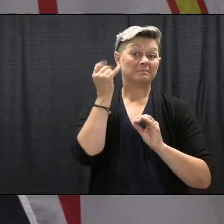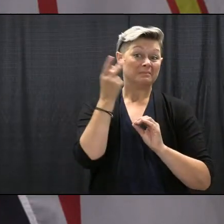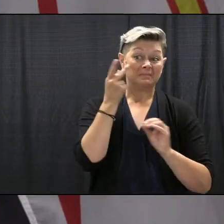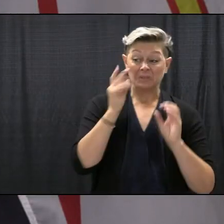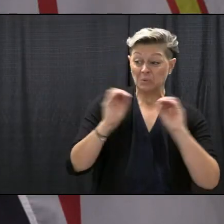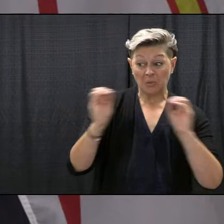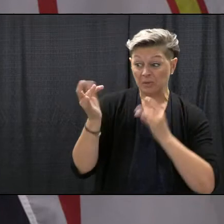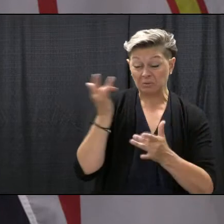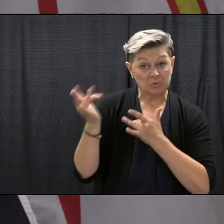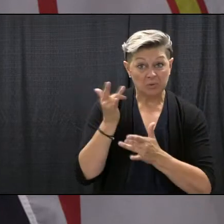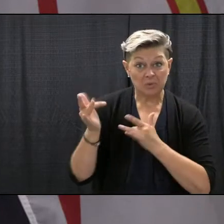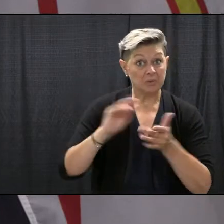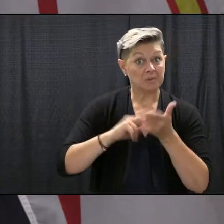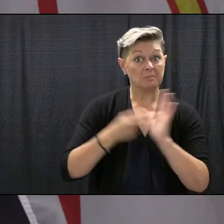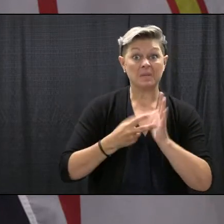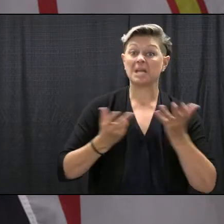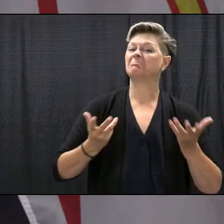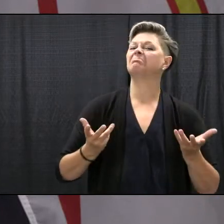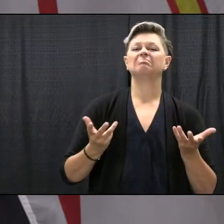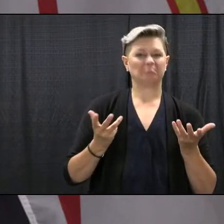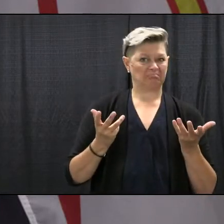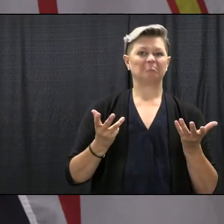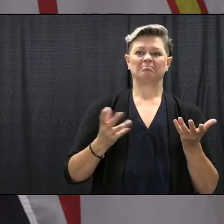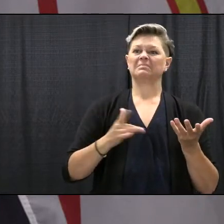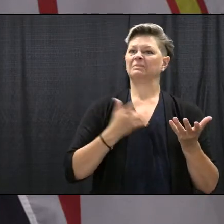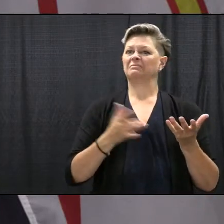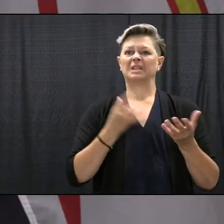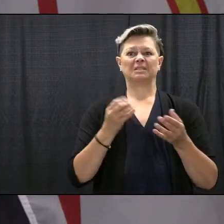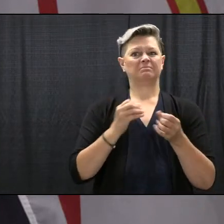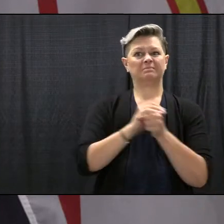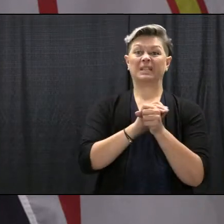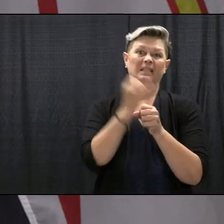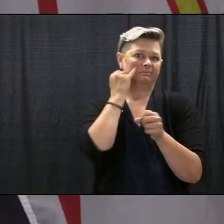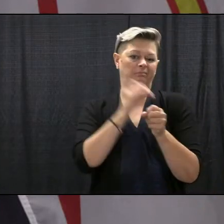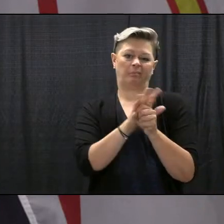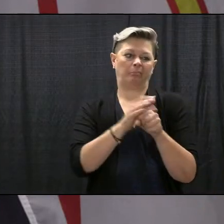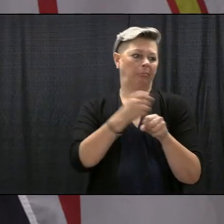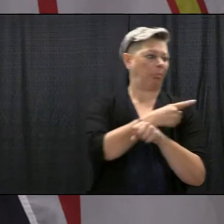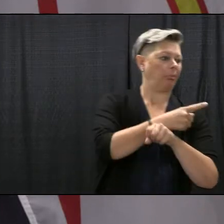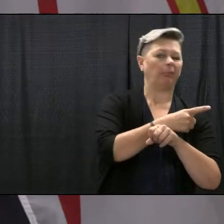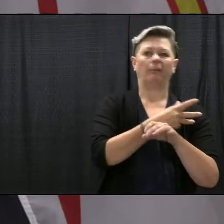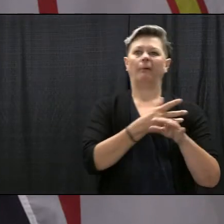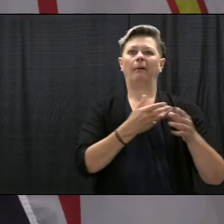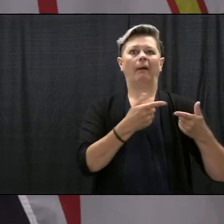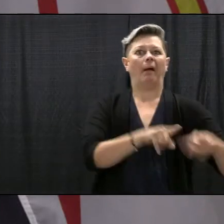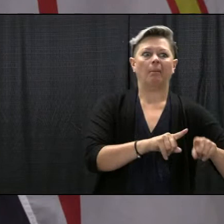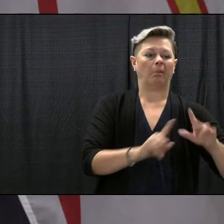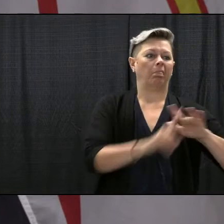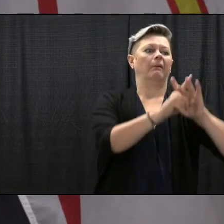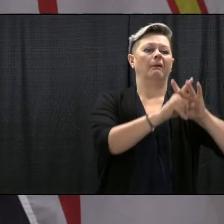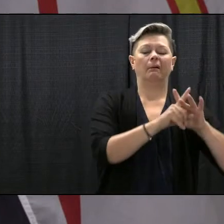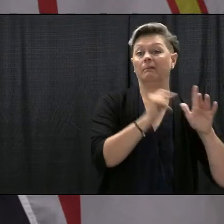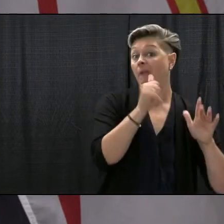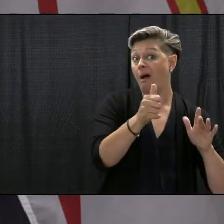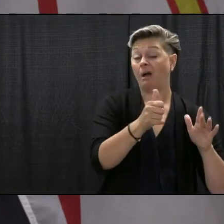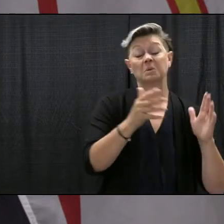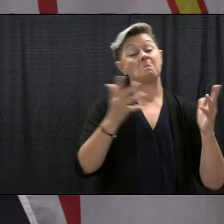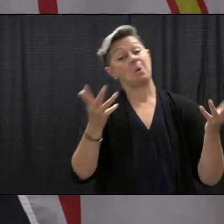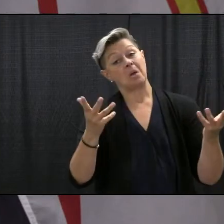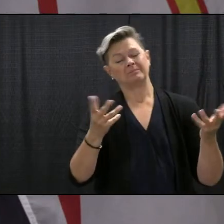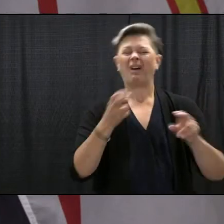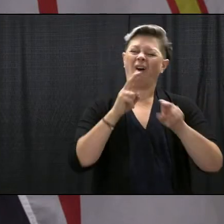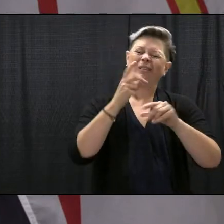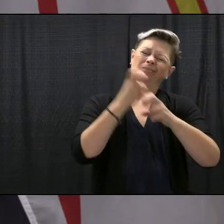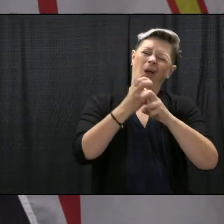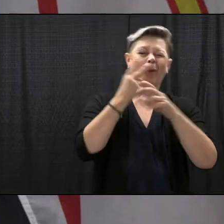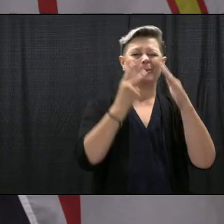circulating, all of those things. So it's very difficult to predict at this point in time, but certainly, we're